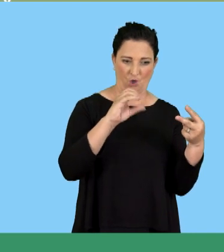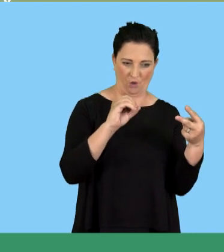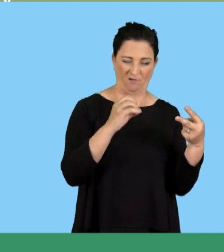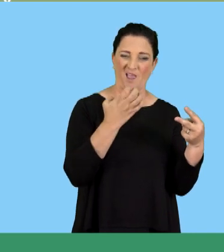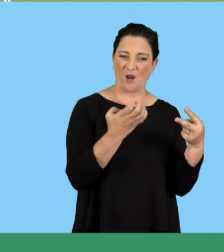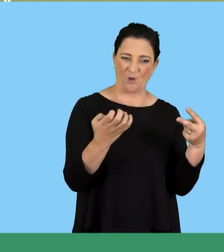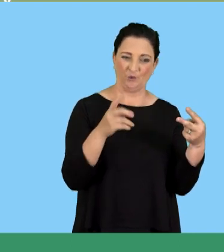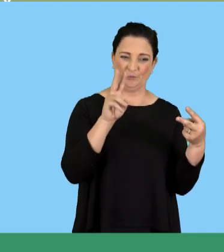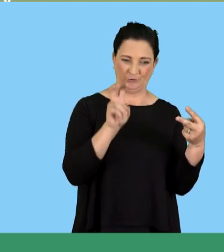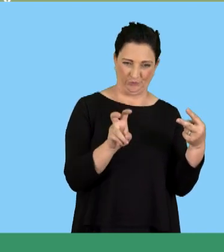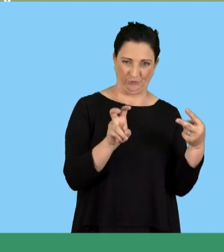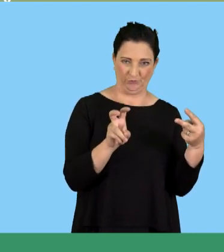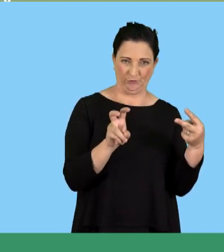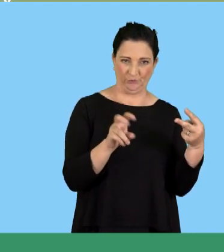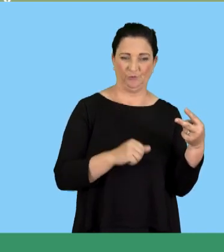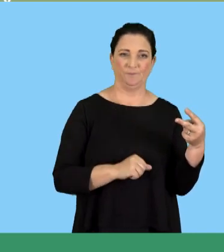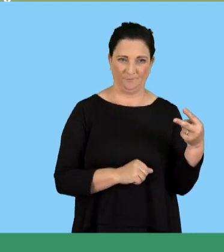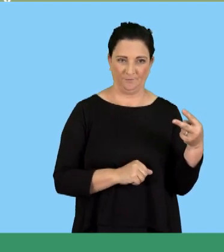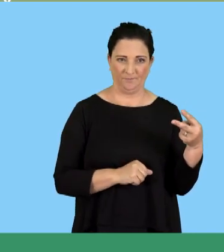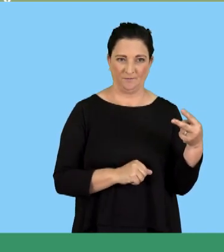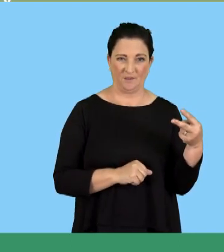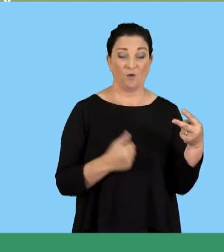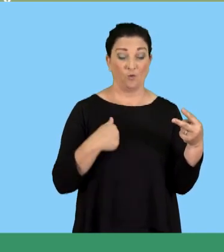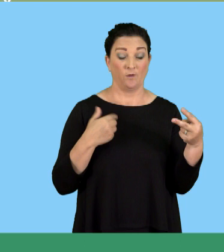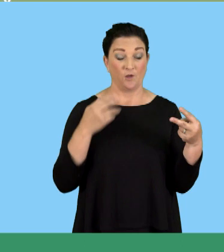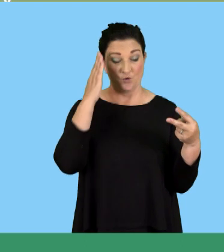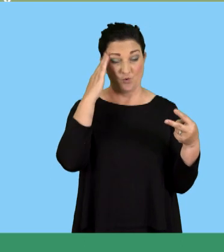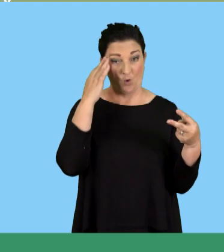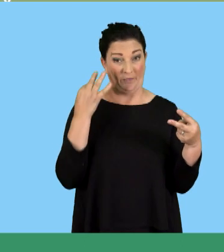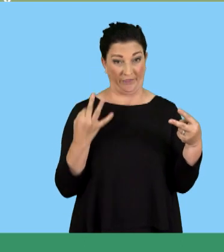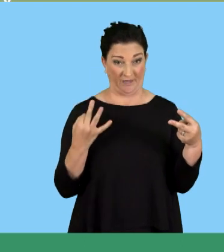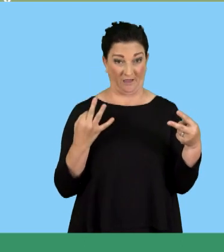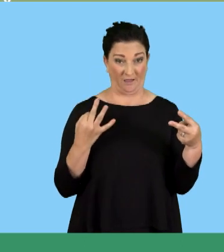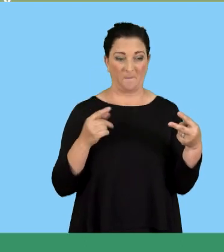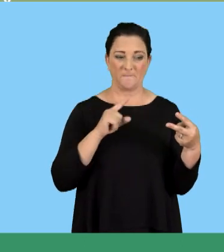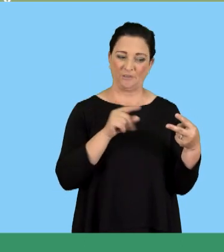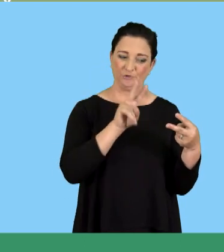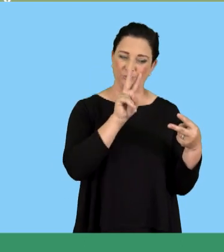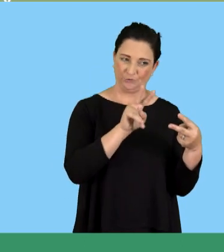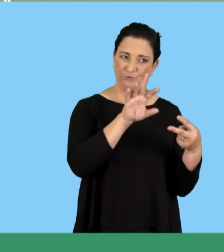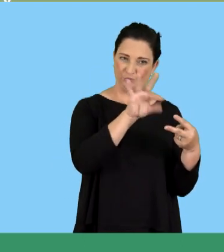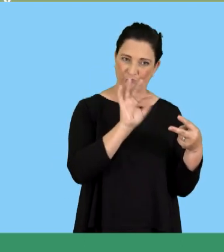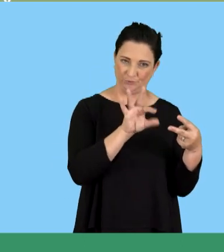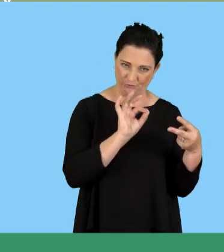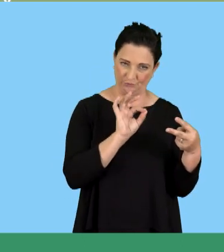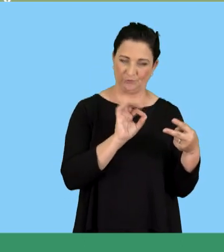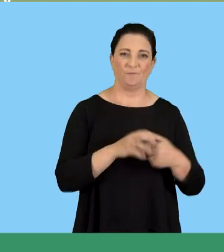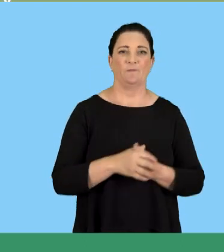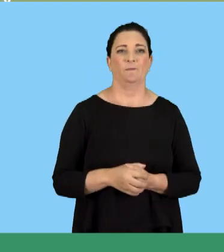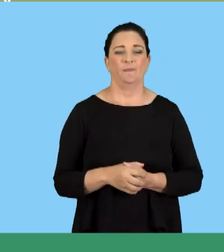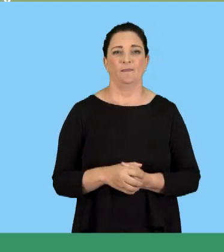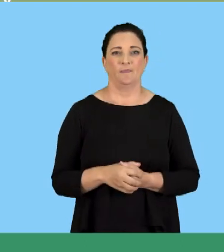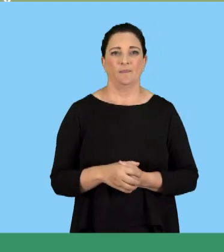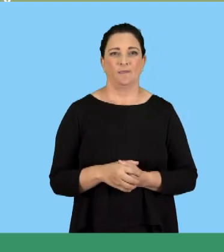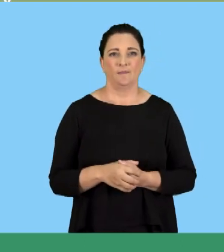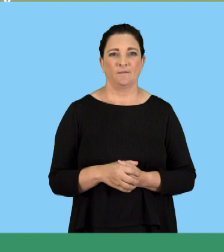we focus on three. So you are supposed to choose two from the three socioeconomic